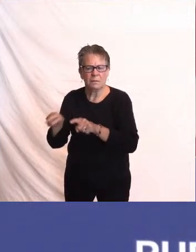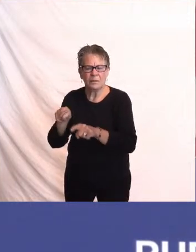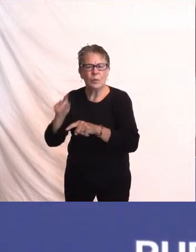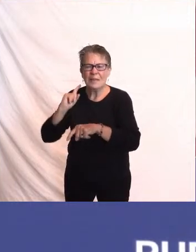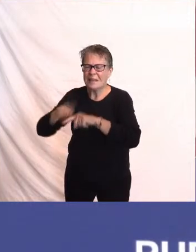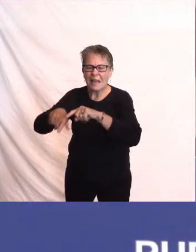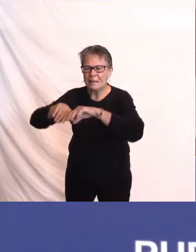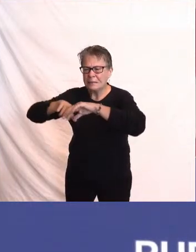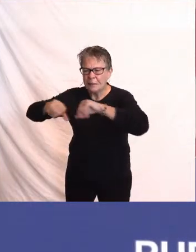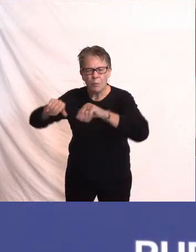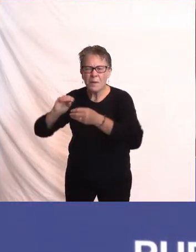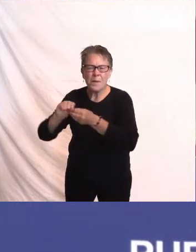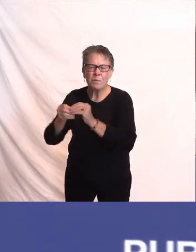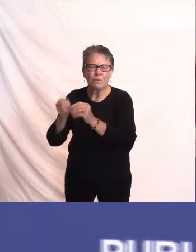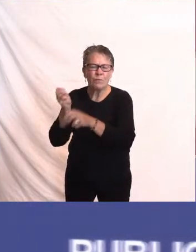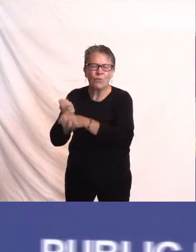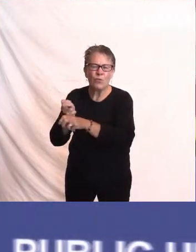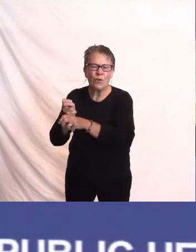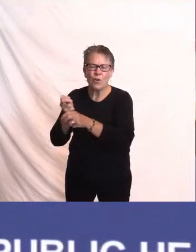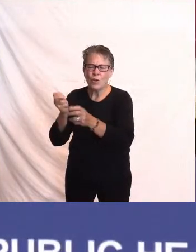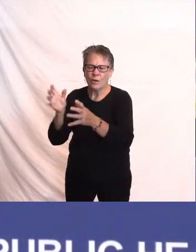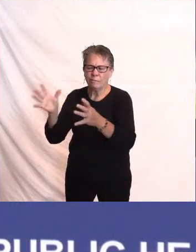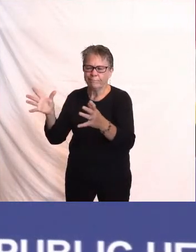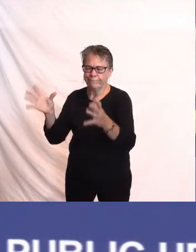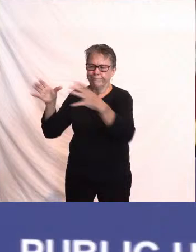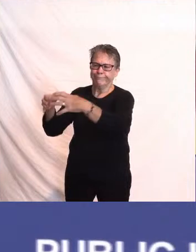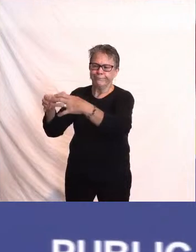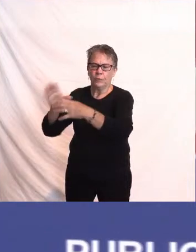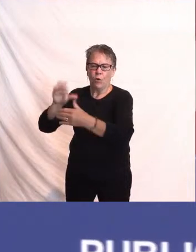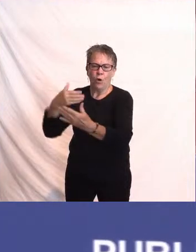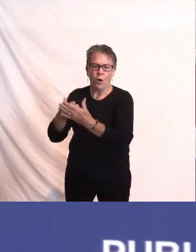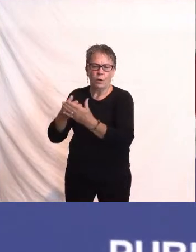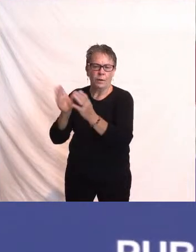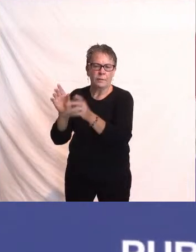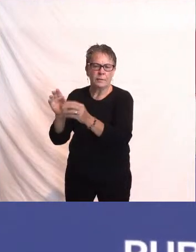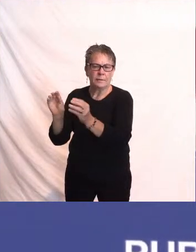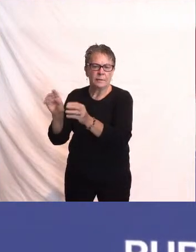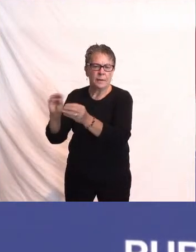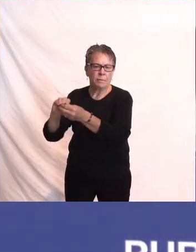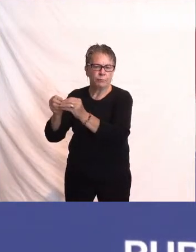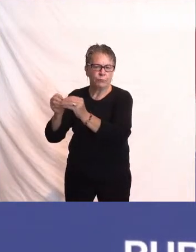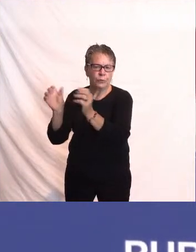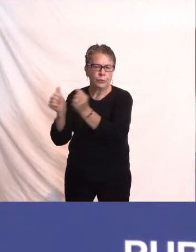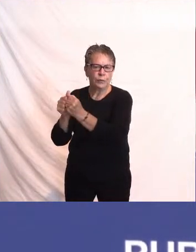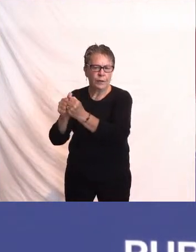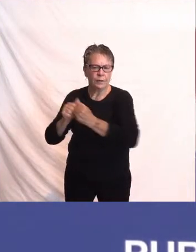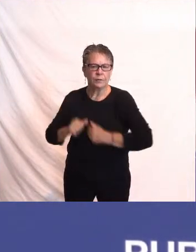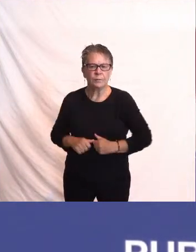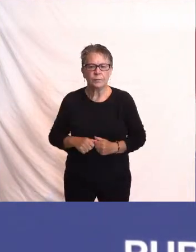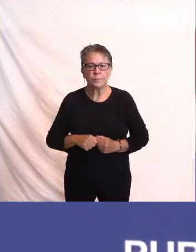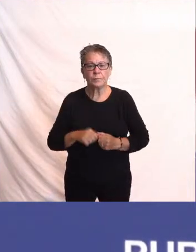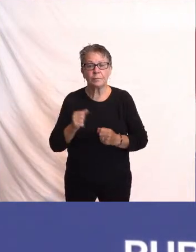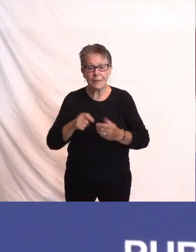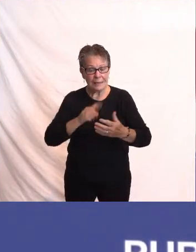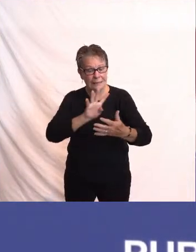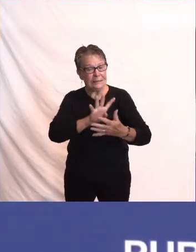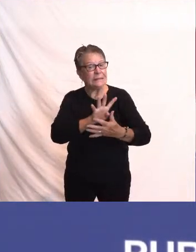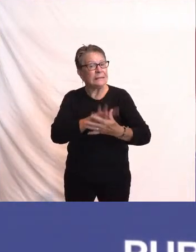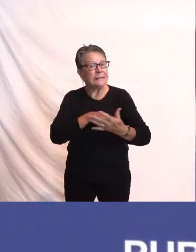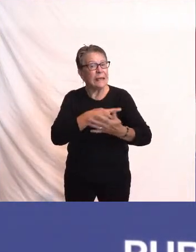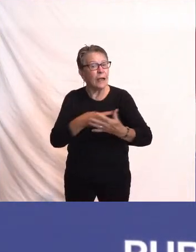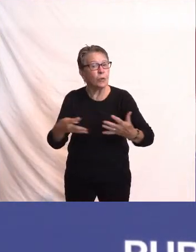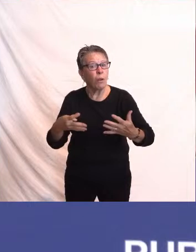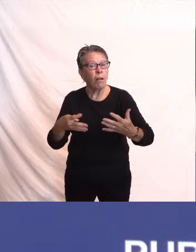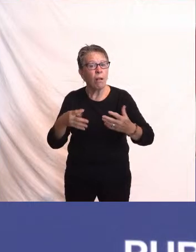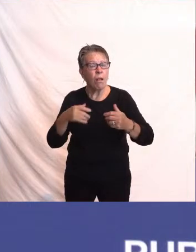both. And scheduling system? We're expecting the scheduling system to be up as soon as